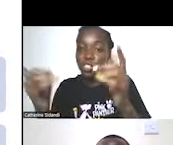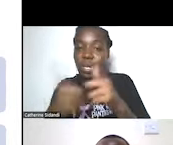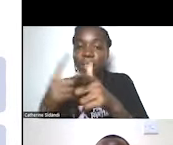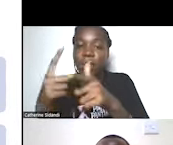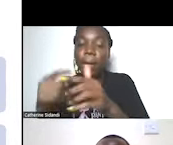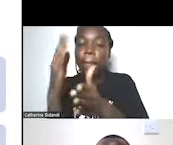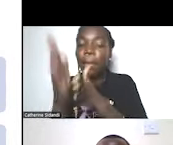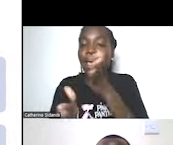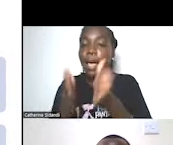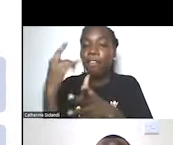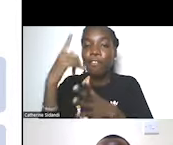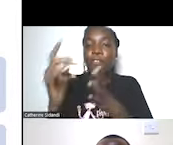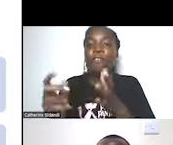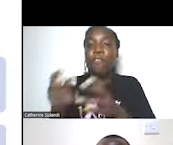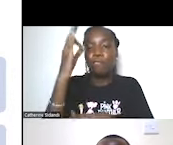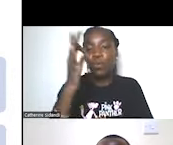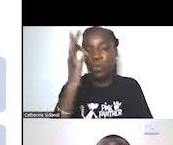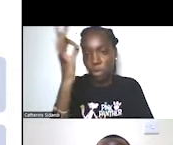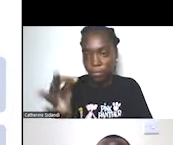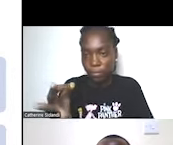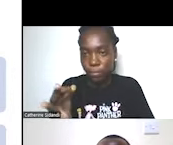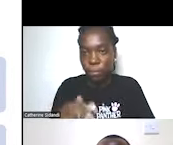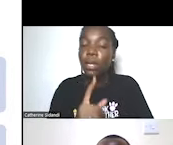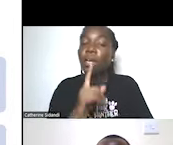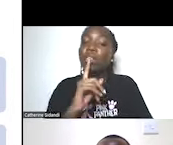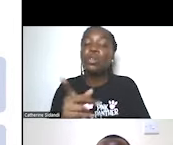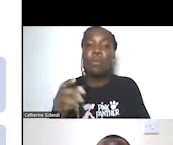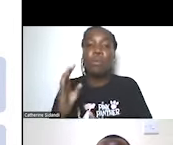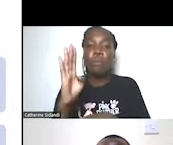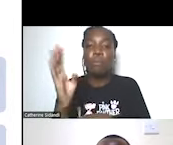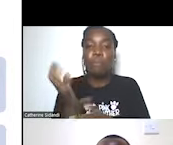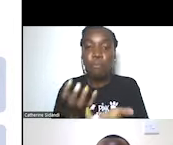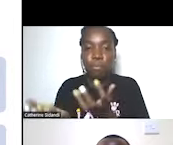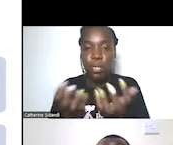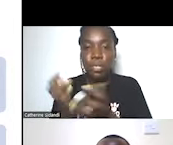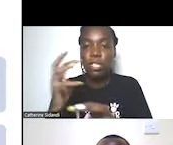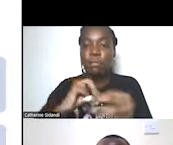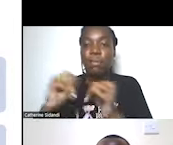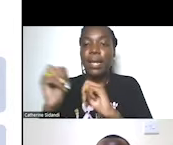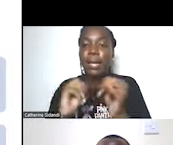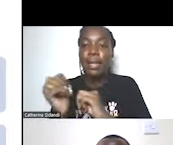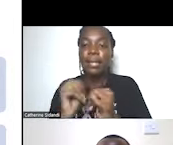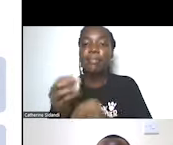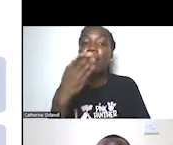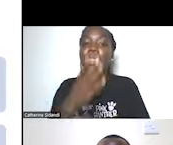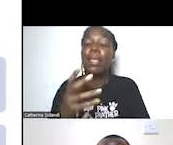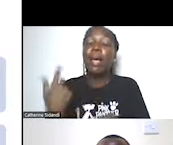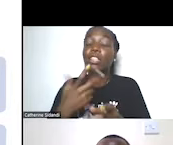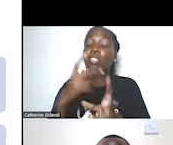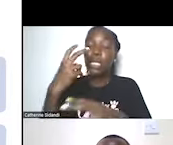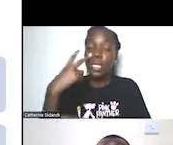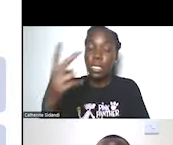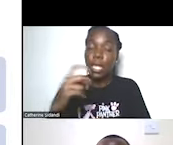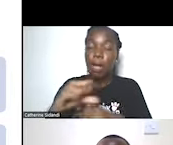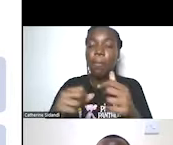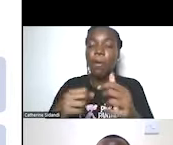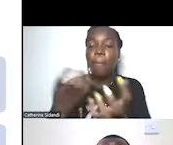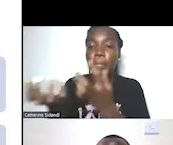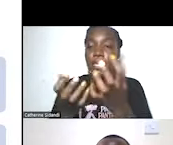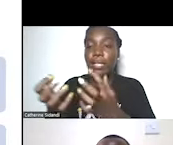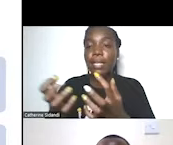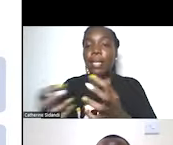from IBM. So we are saying that business analytics, we are now here looking at business analysis. So the whole business in fraternity,